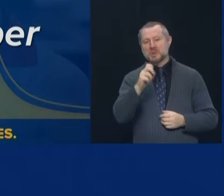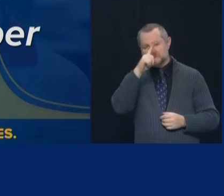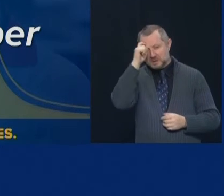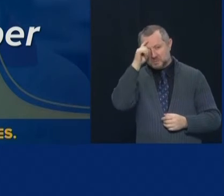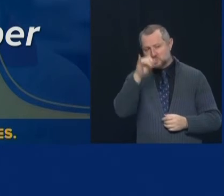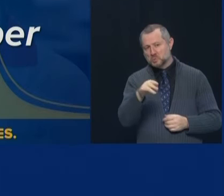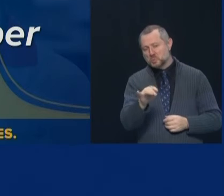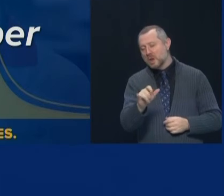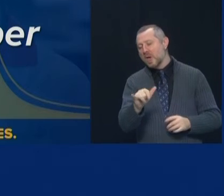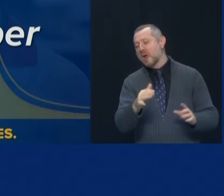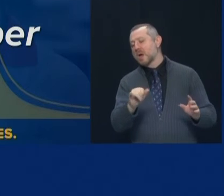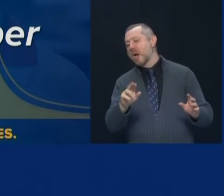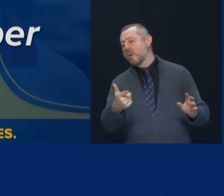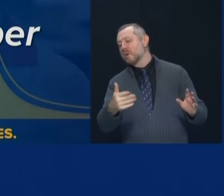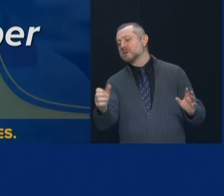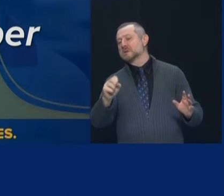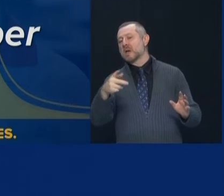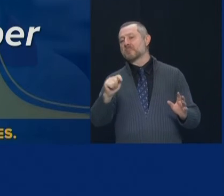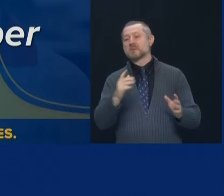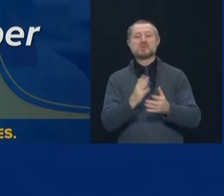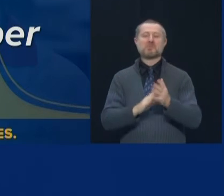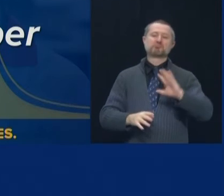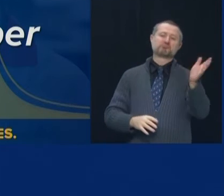Some say not until September.